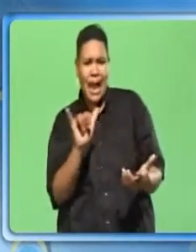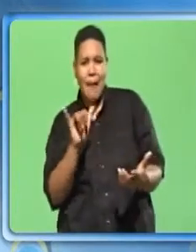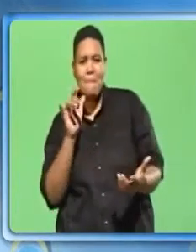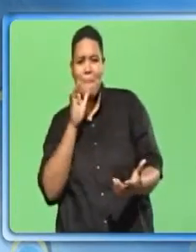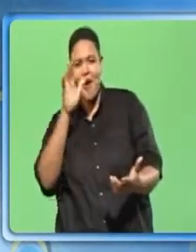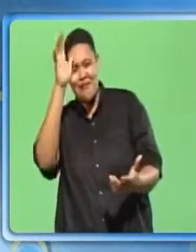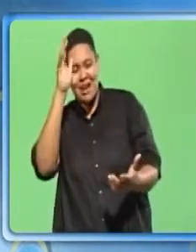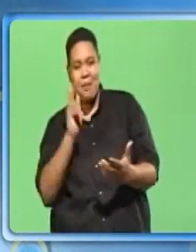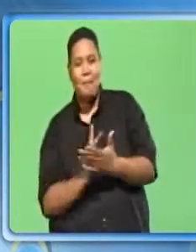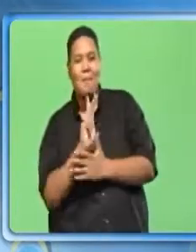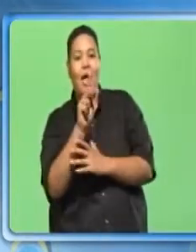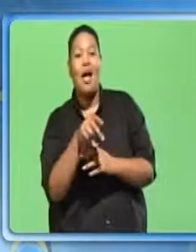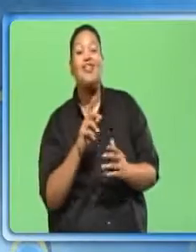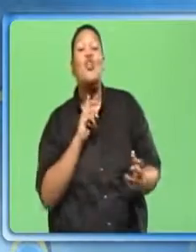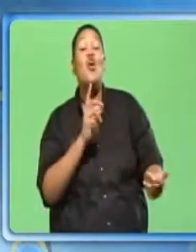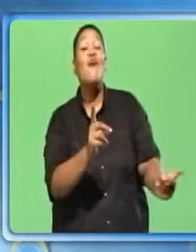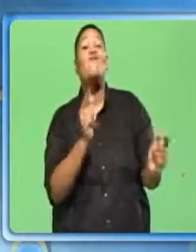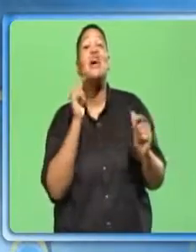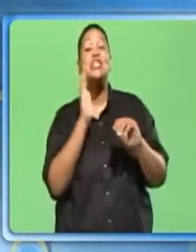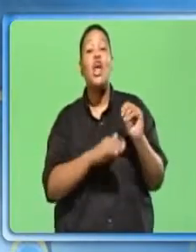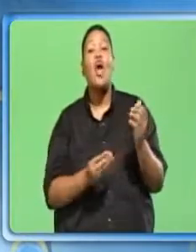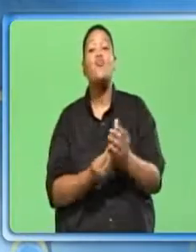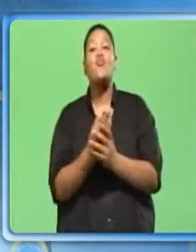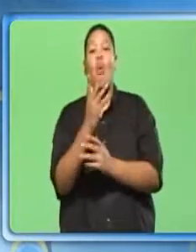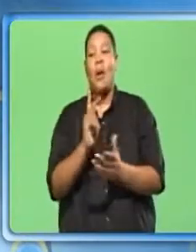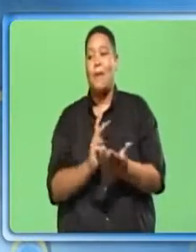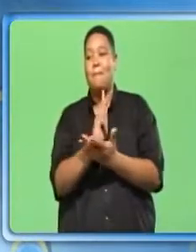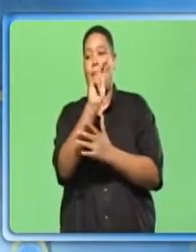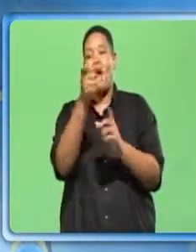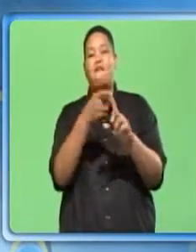is also faster than growing a plant from a seed.